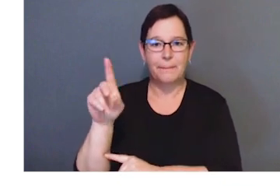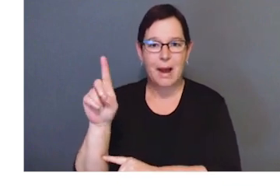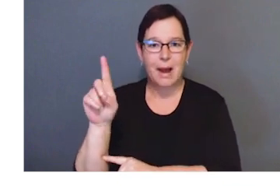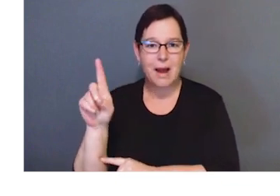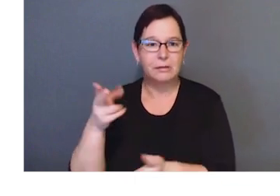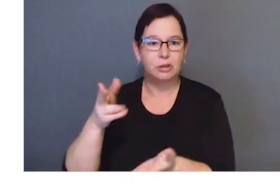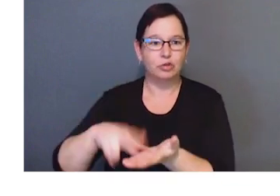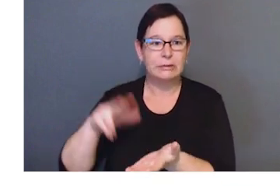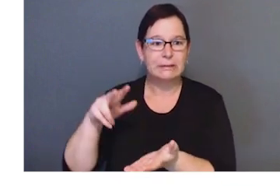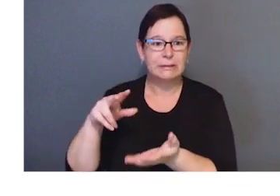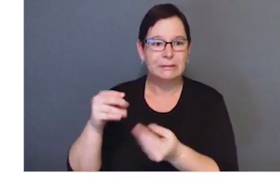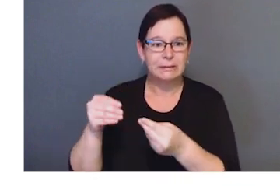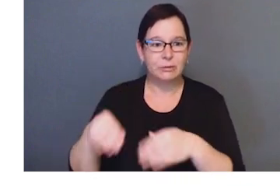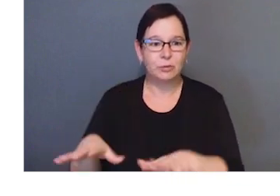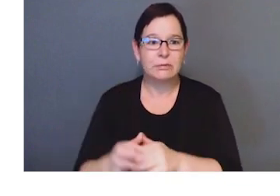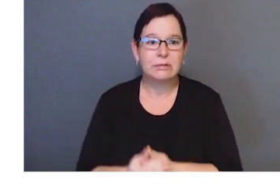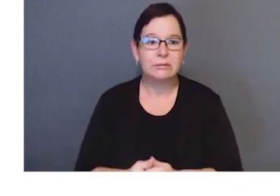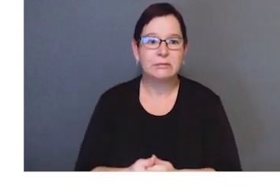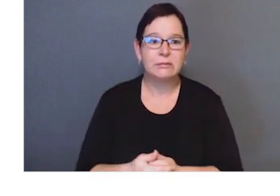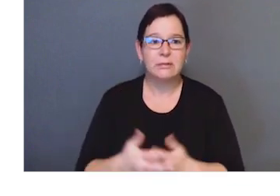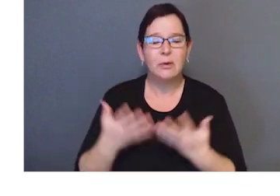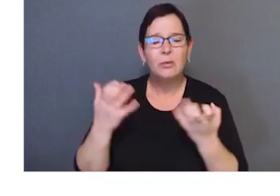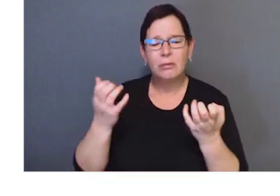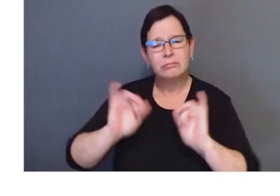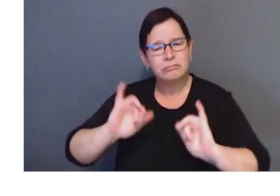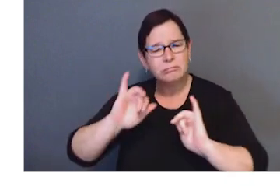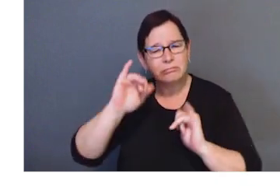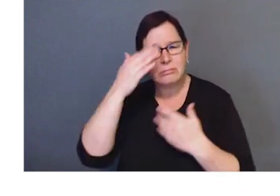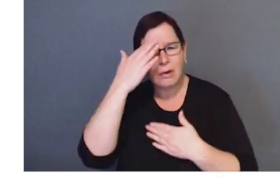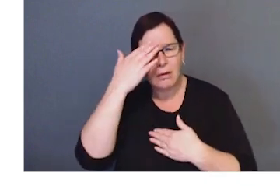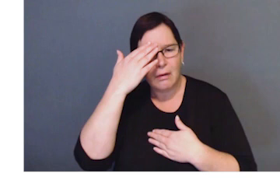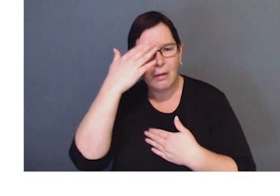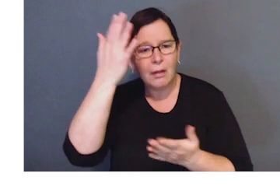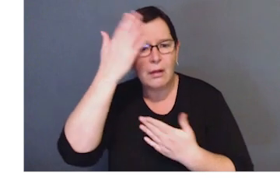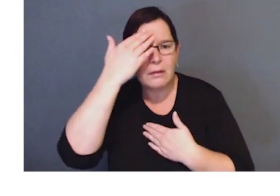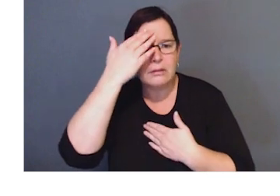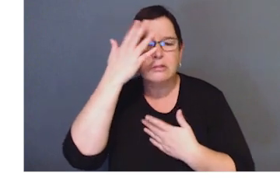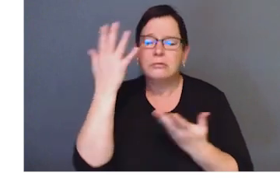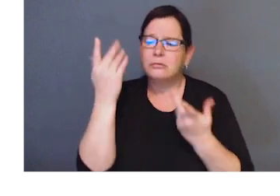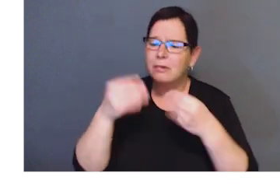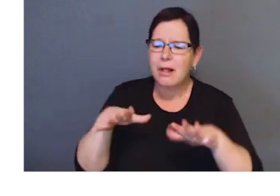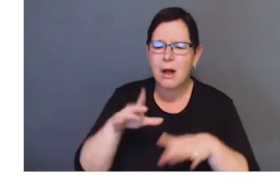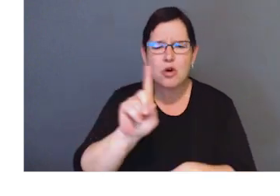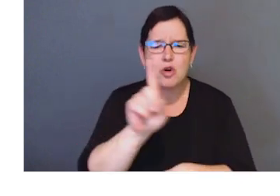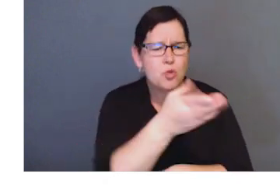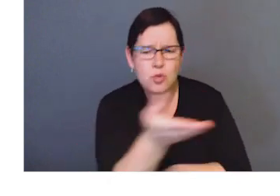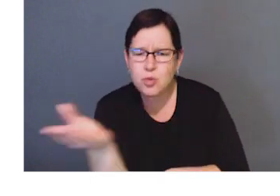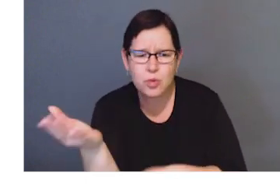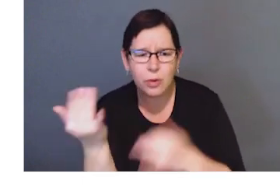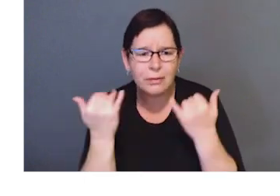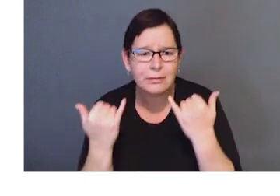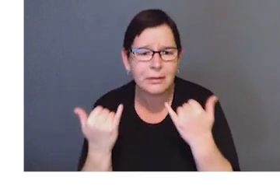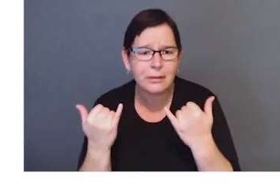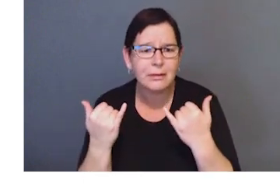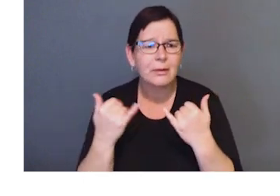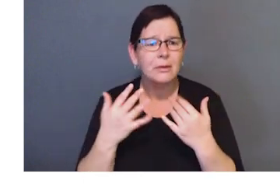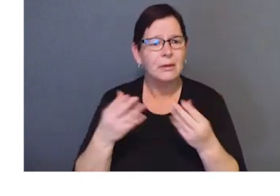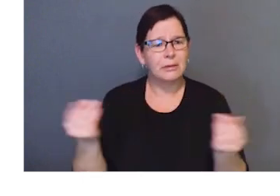coast and invite you to take a moment of silence to have a thought for the territory in which you find yourself.